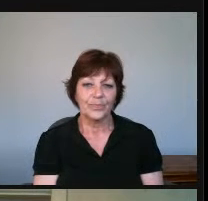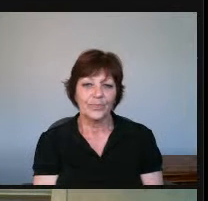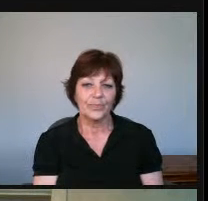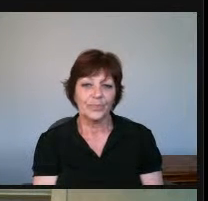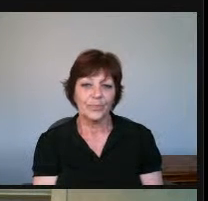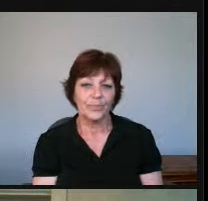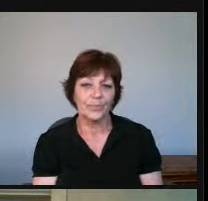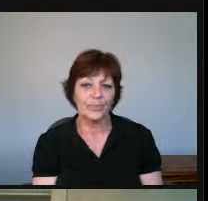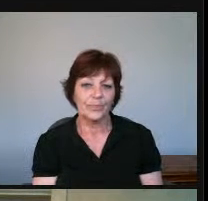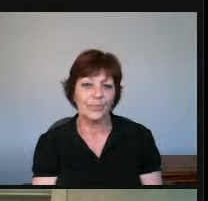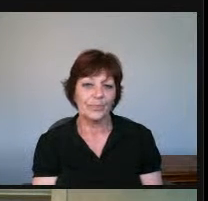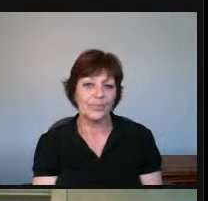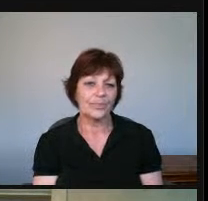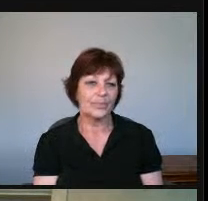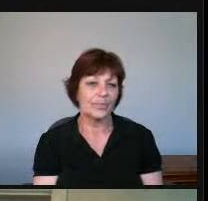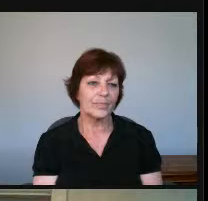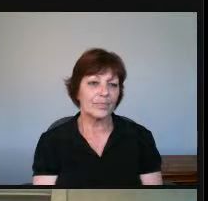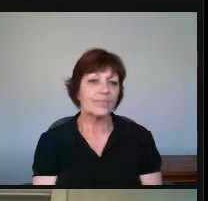Yeah.